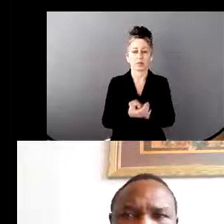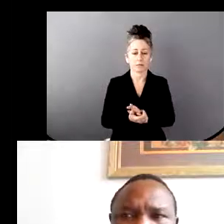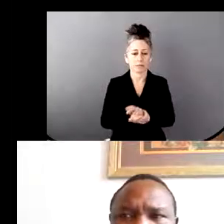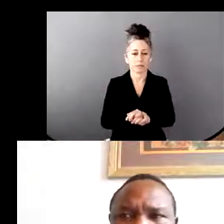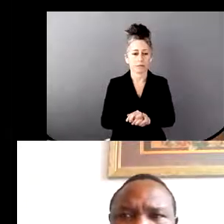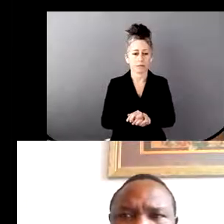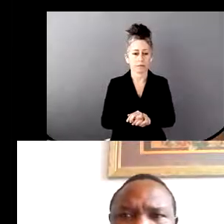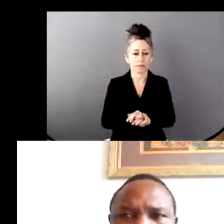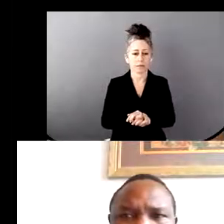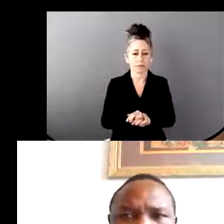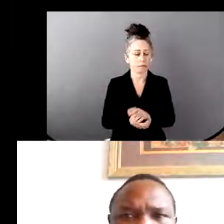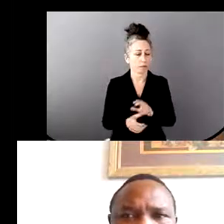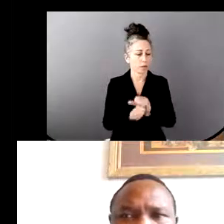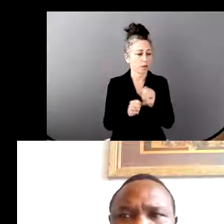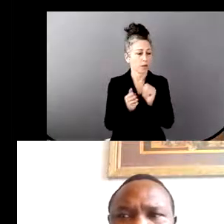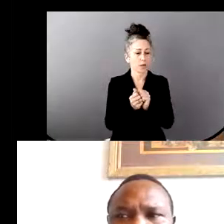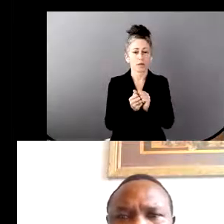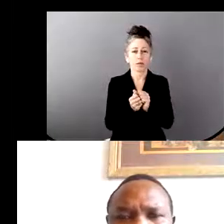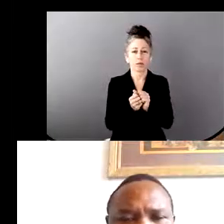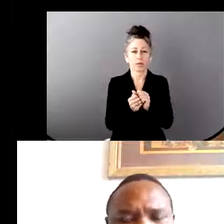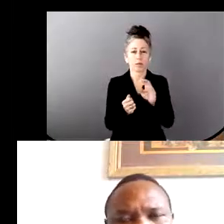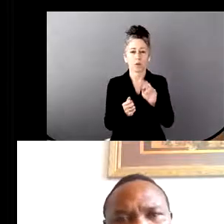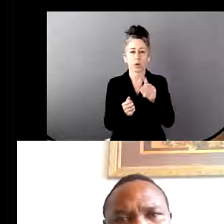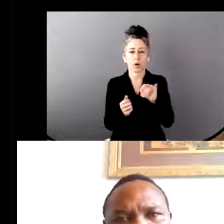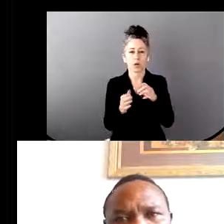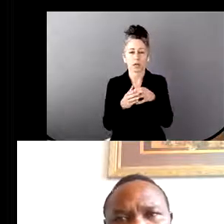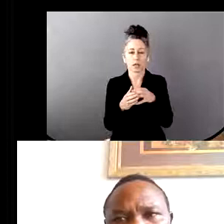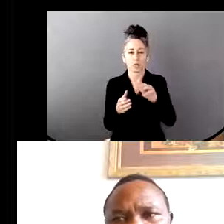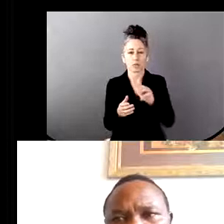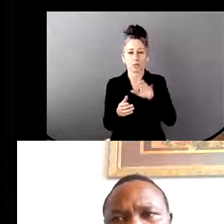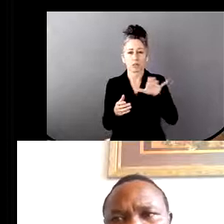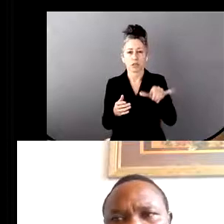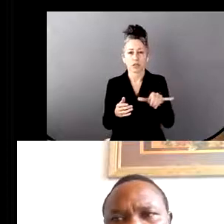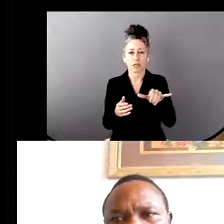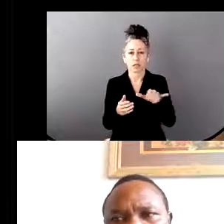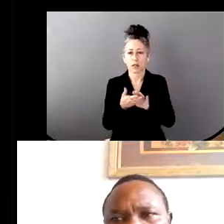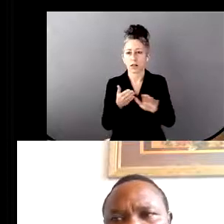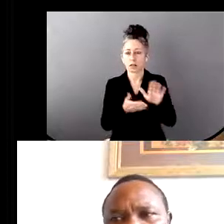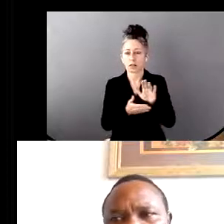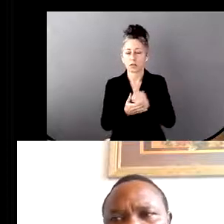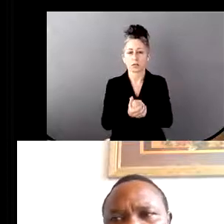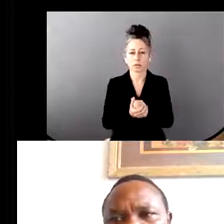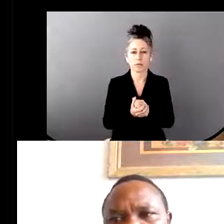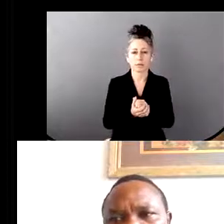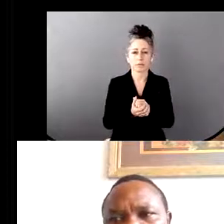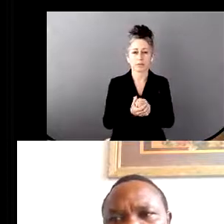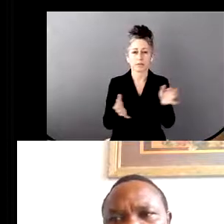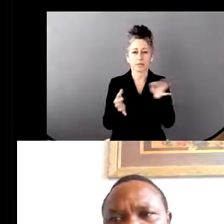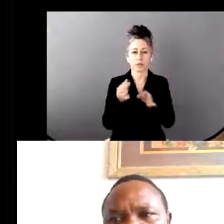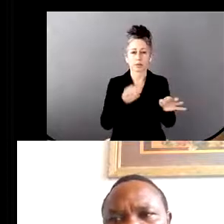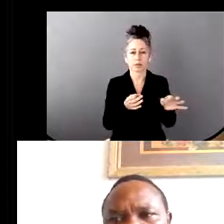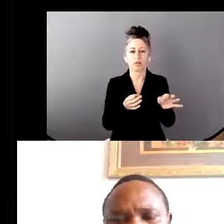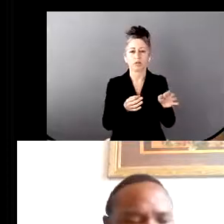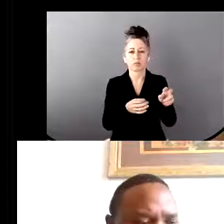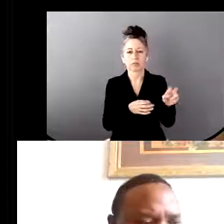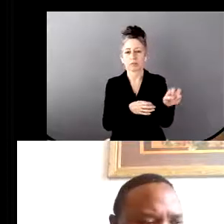minority institutions are Mercy College. They are Hispanic Serving